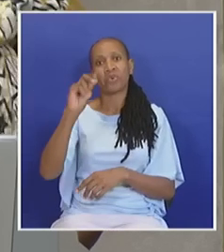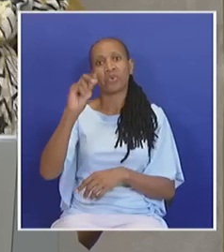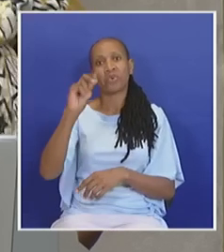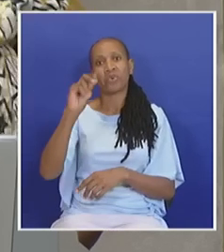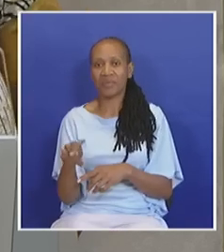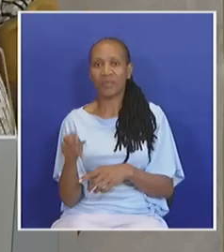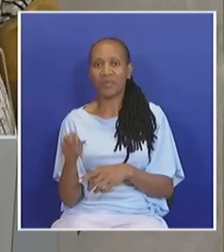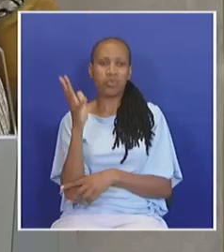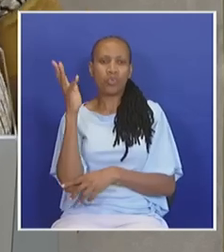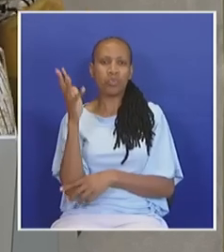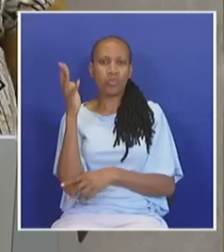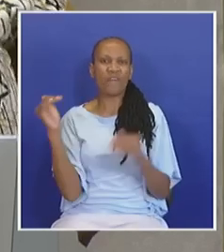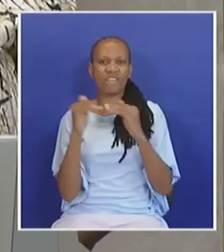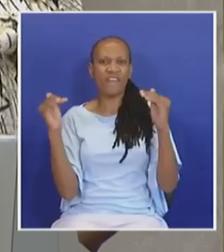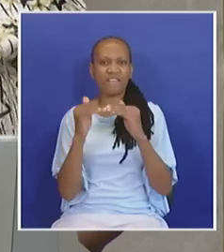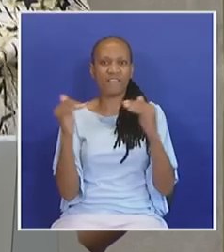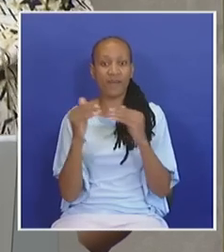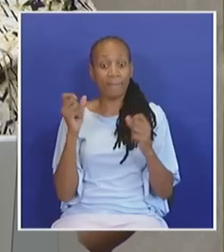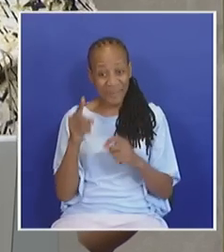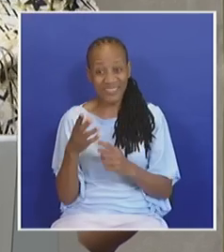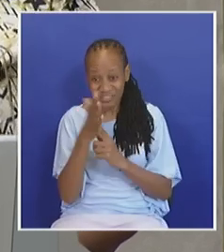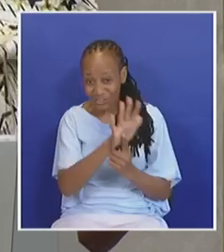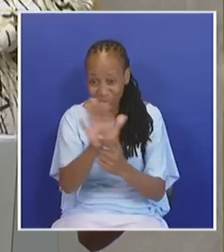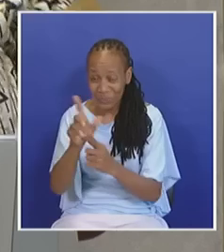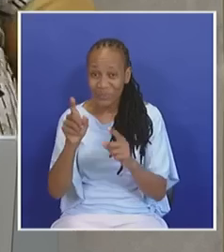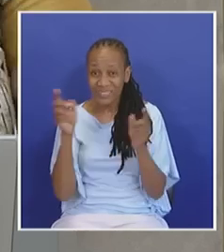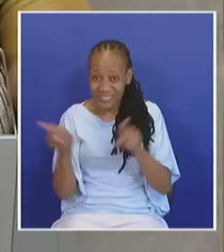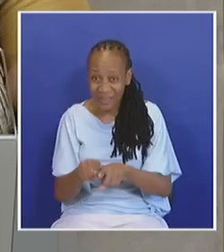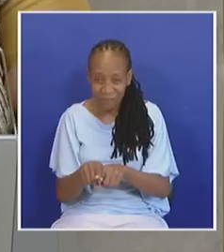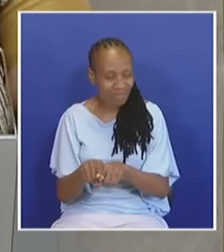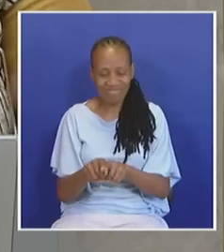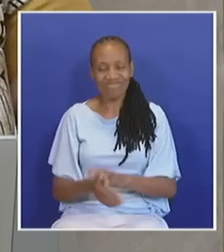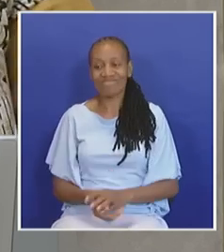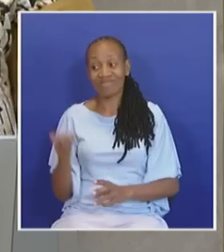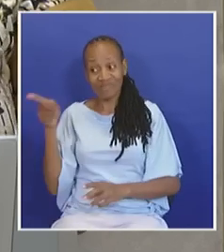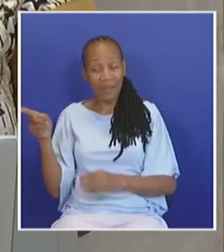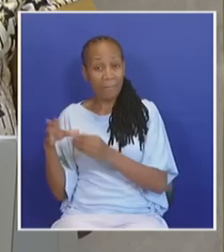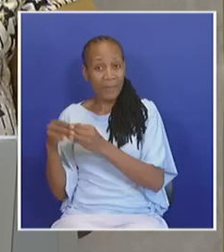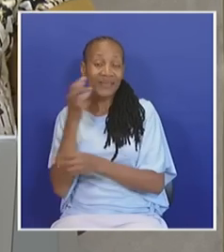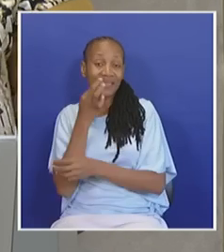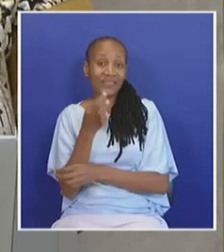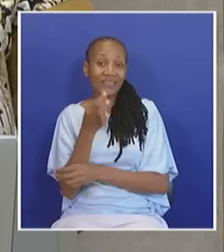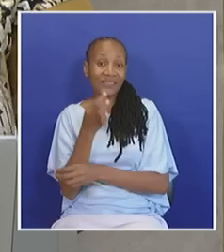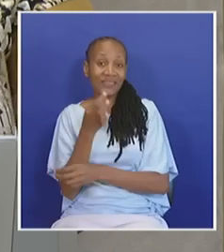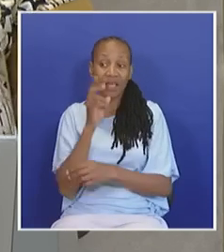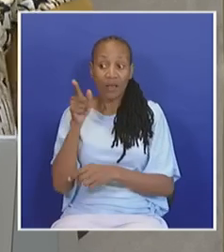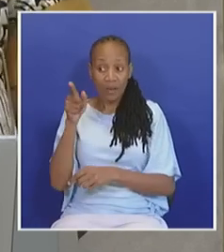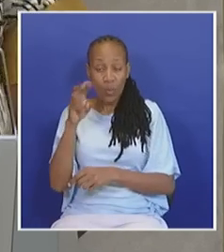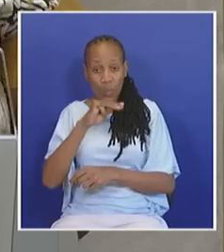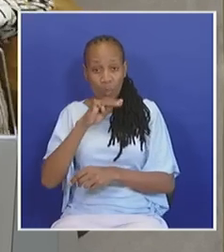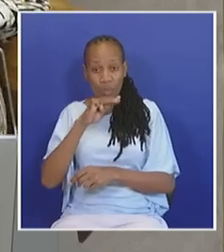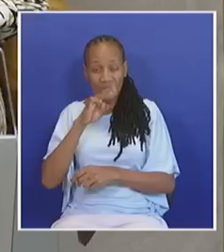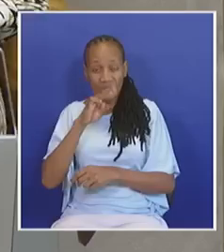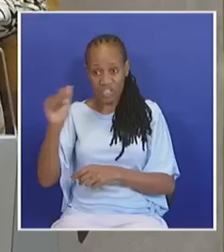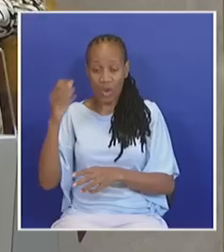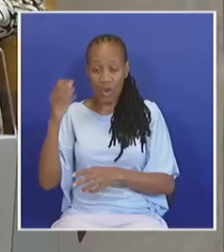She is saying she will wish that the government, the national government, will work with them, not against them. This is a